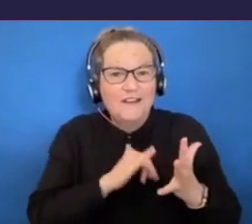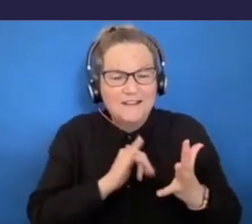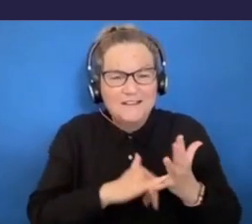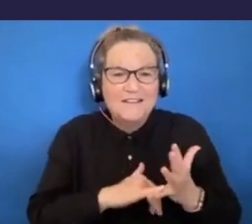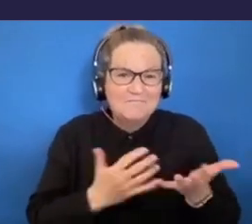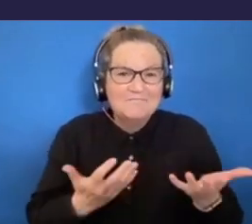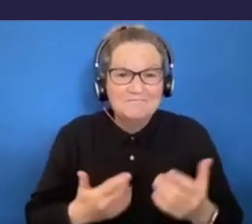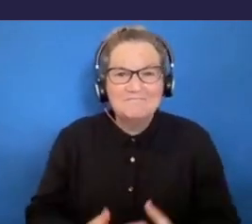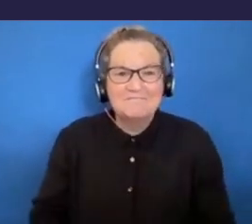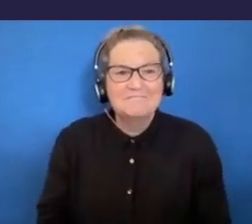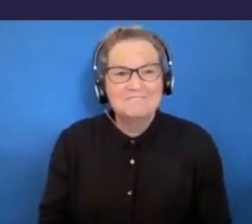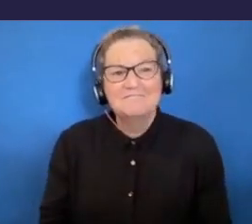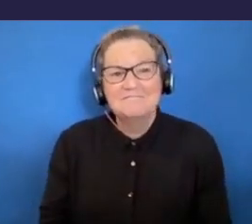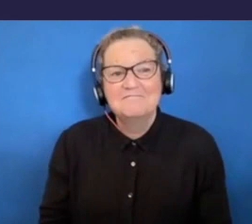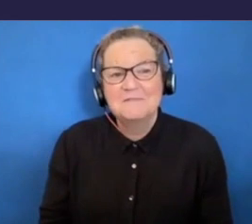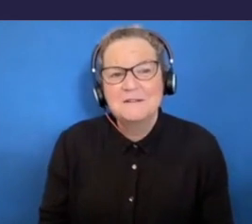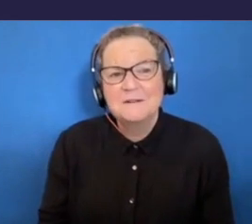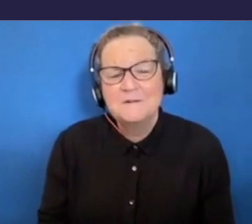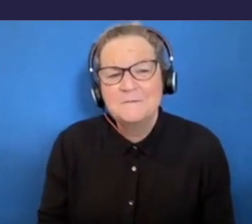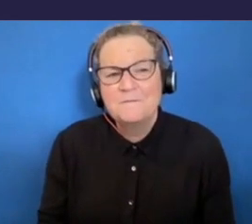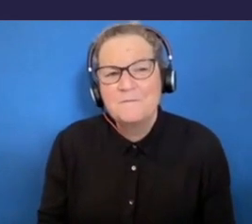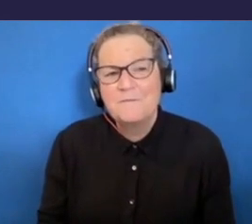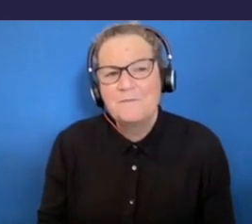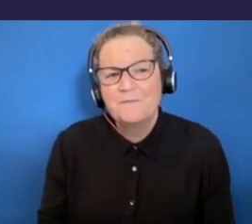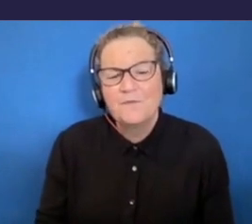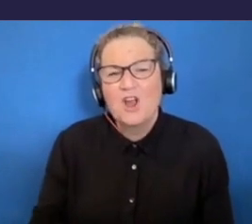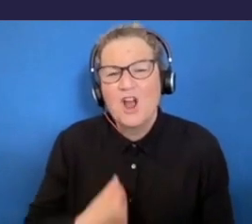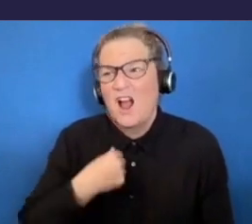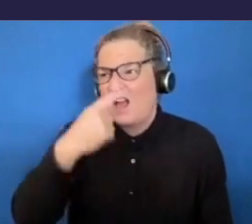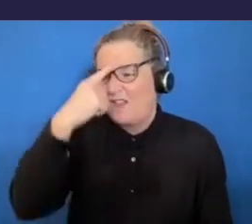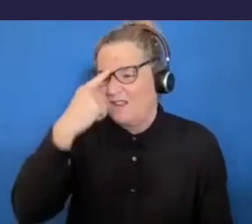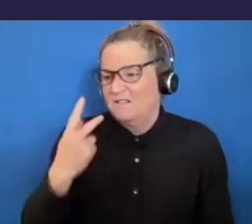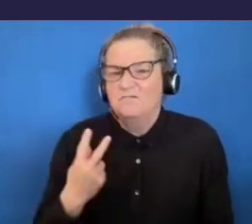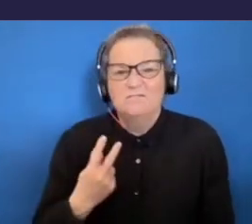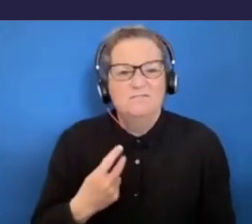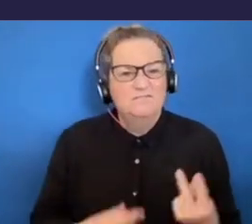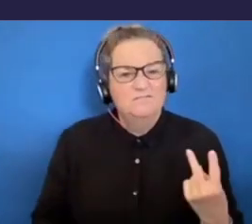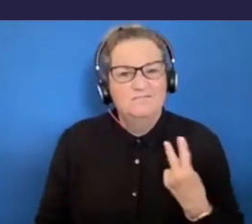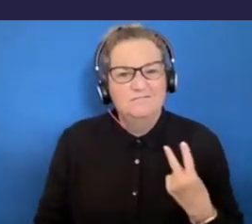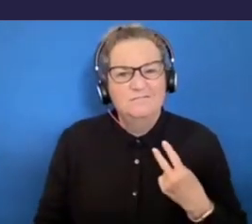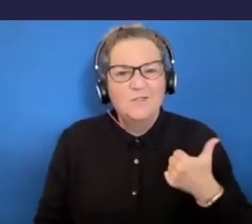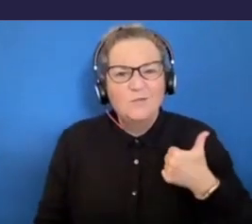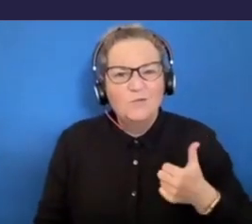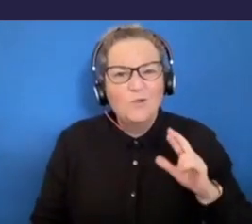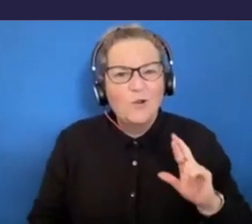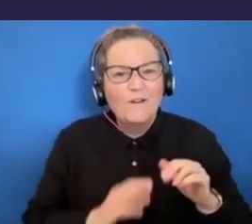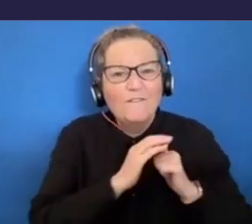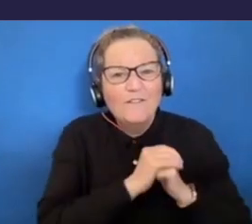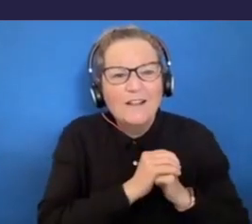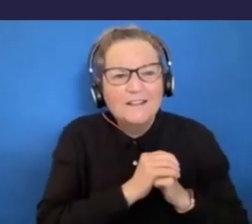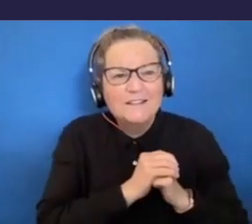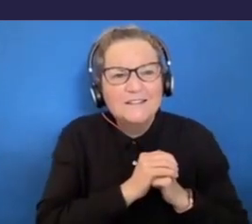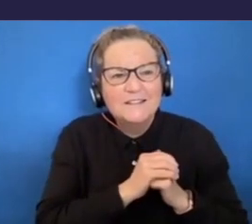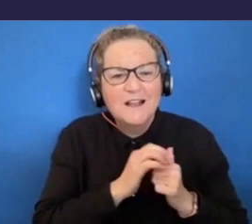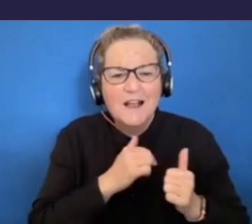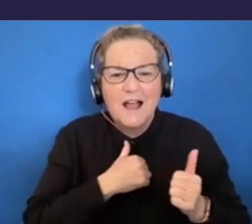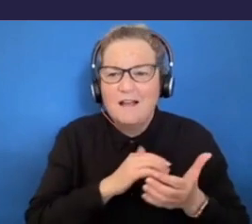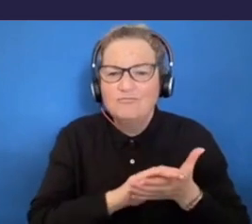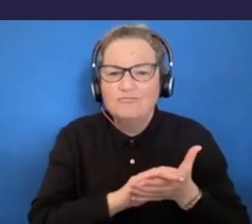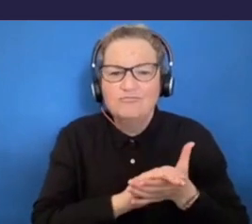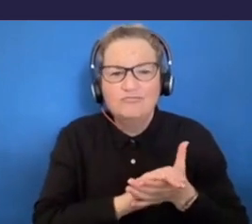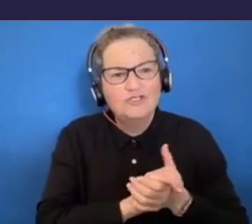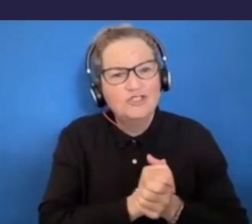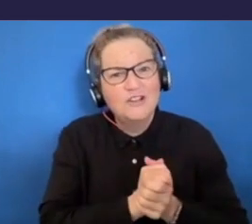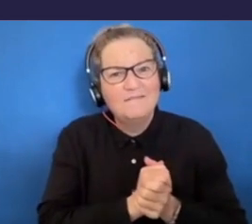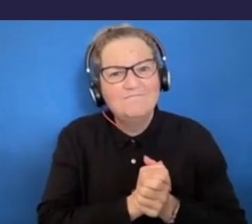his coffee? I think we're pretty close friends, and yeah, I quite appreciate it. What's